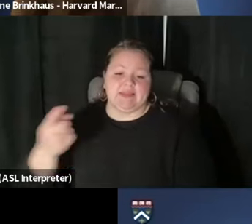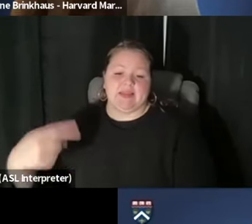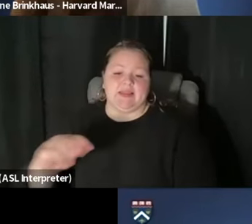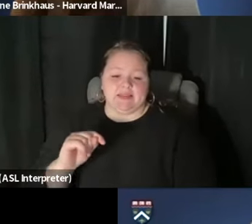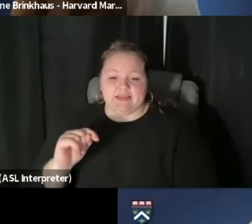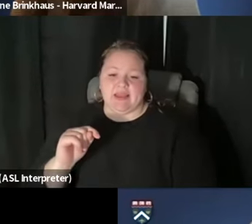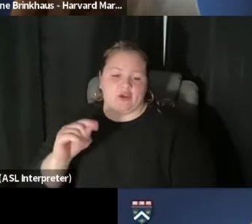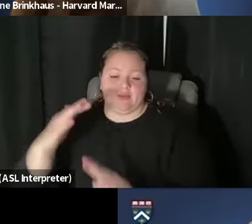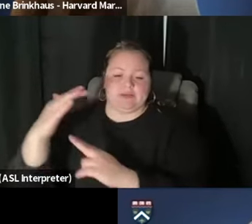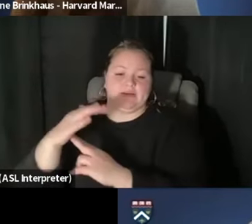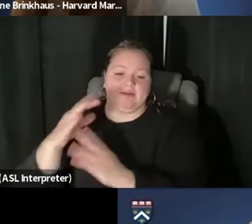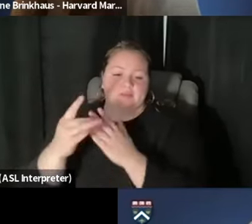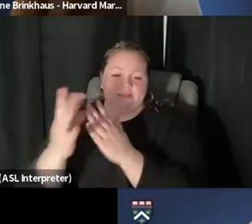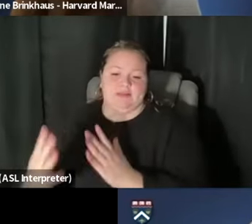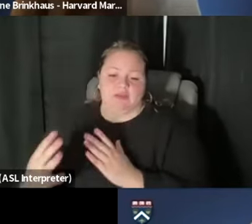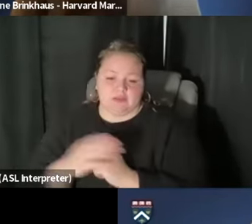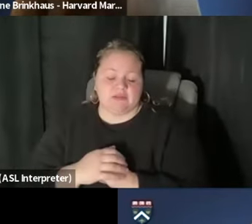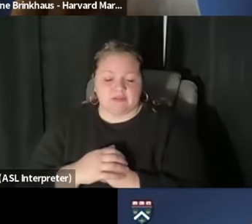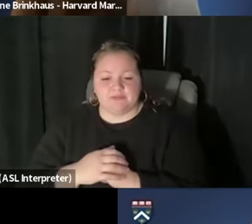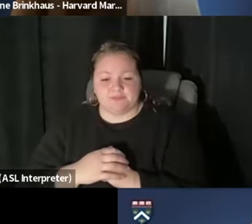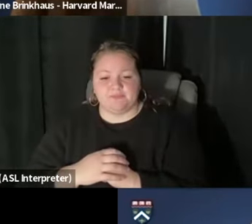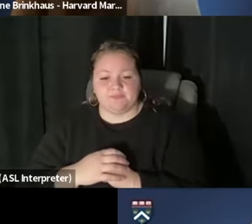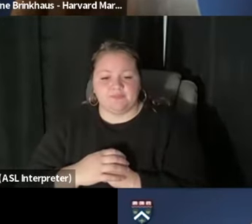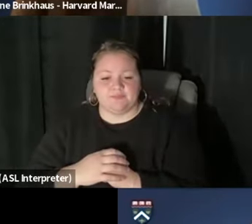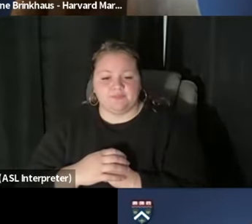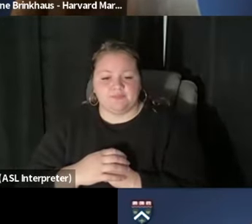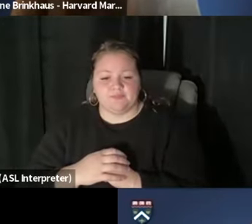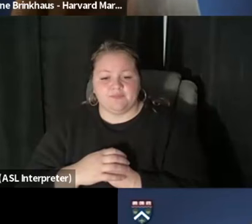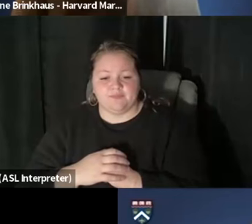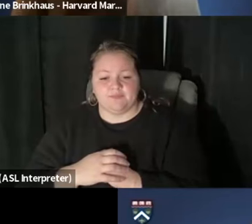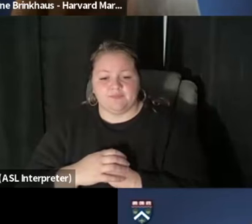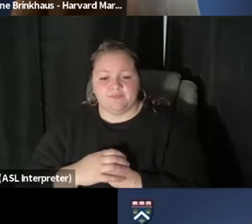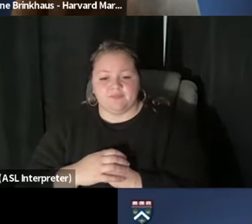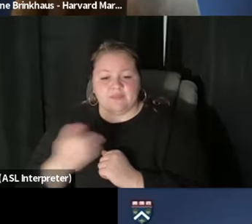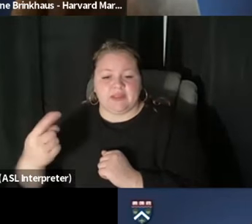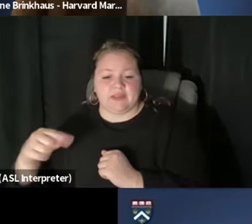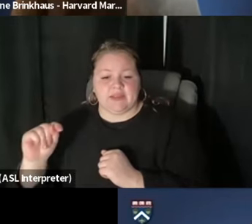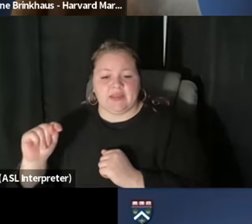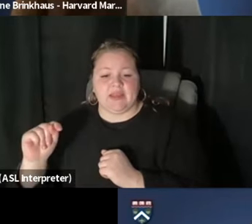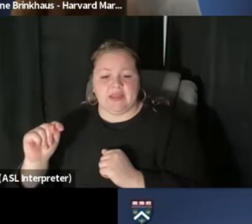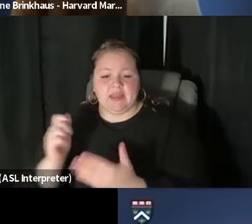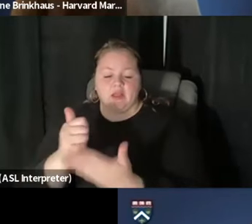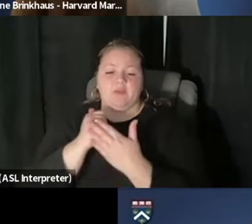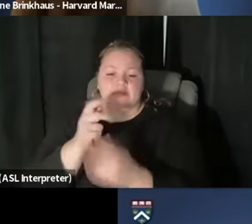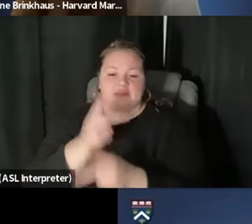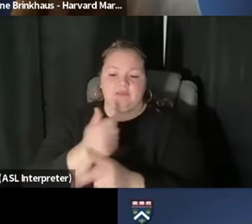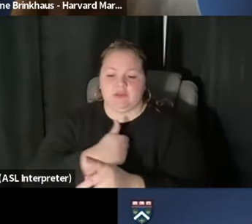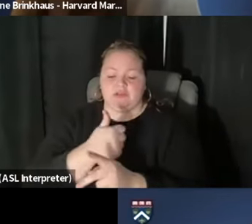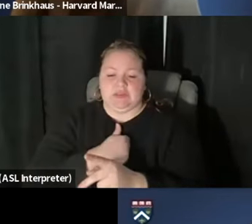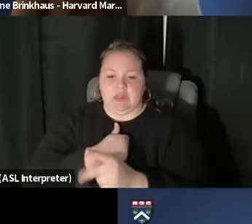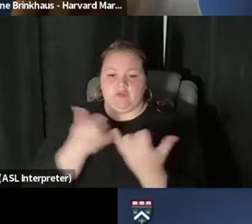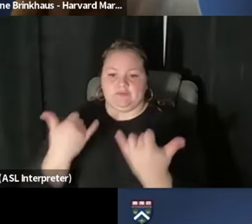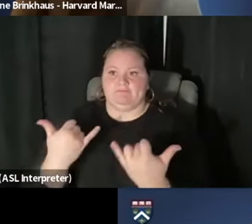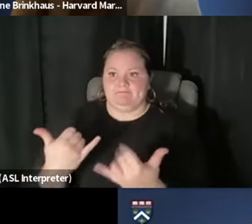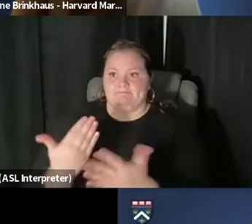many of them are hiring manager as well. And so that's basically help us to keep ourselves current, and